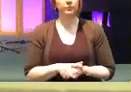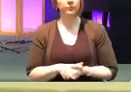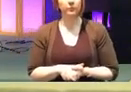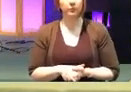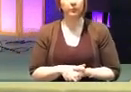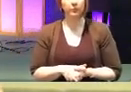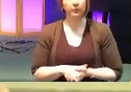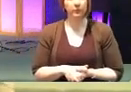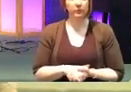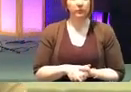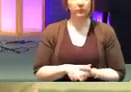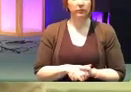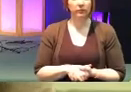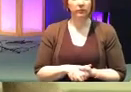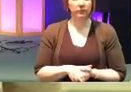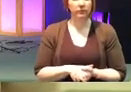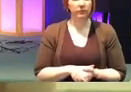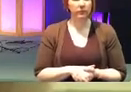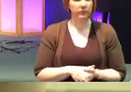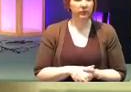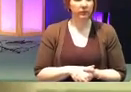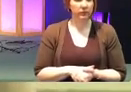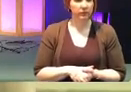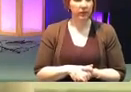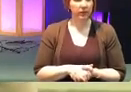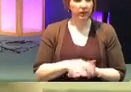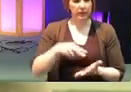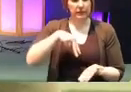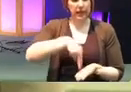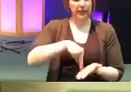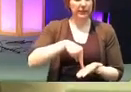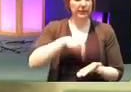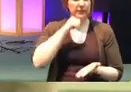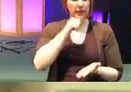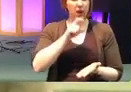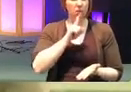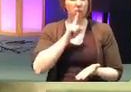contradictory to what I've already talked about, because standing is not a real aggressive posture.